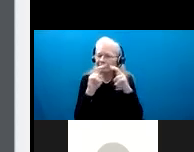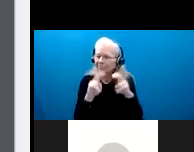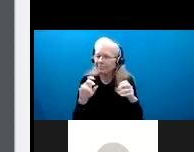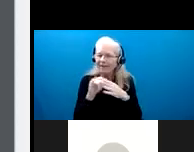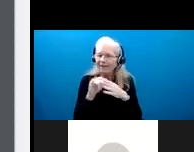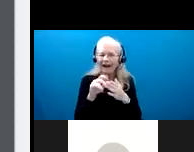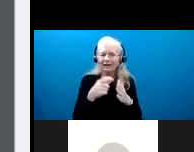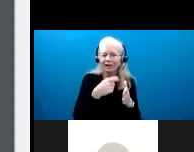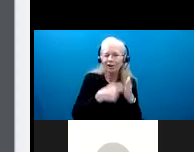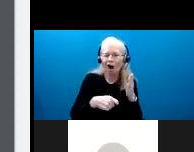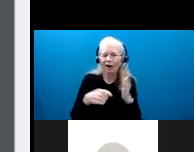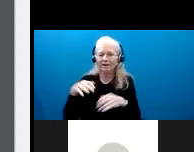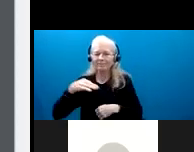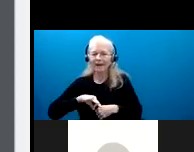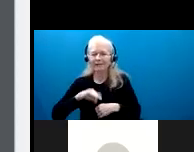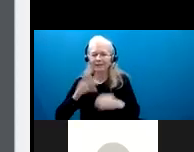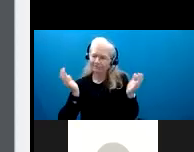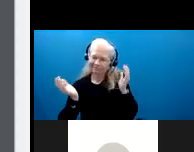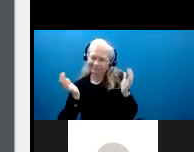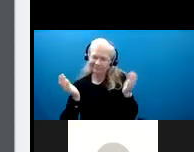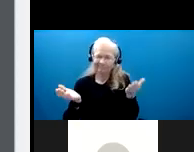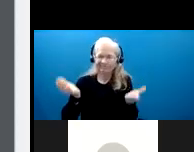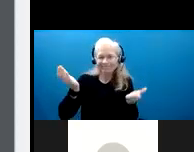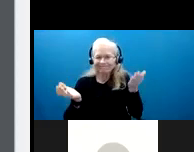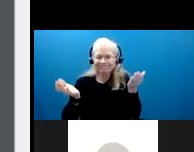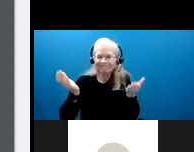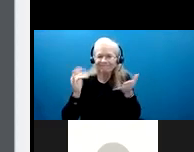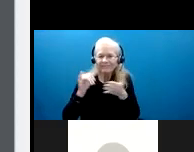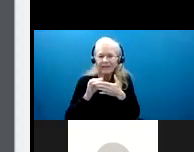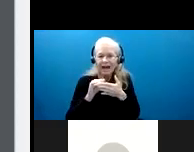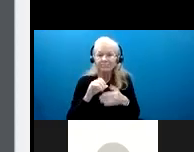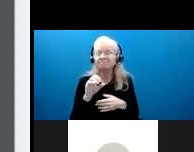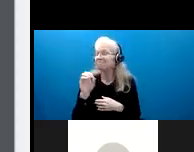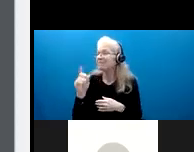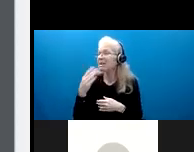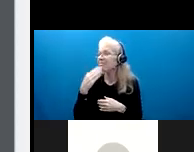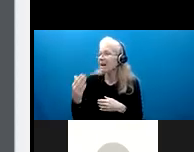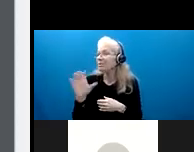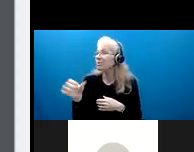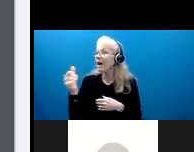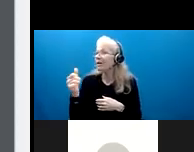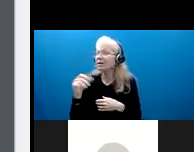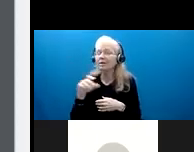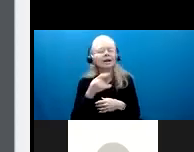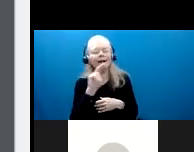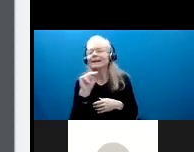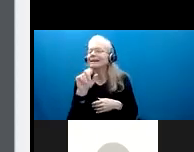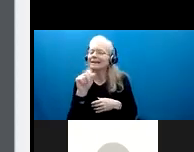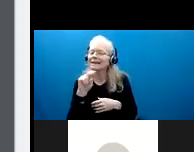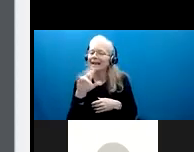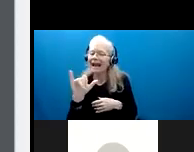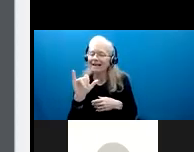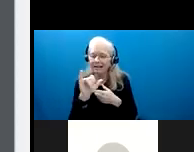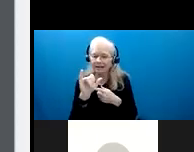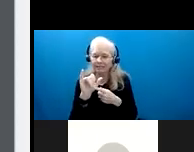benefit? Okay, thank you. Anyone else? Nancy. So are we addressing